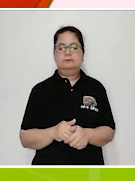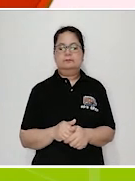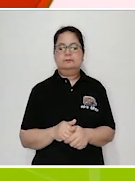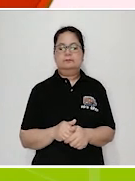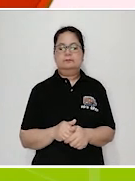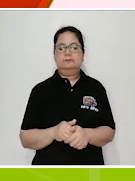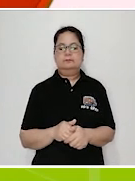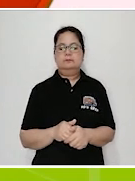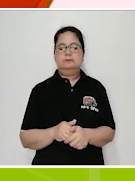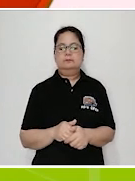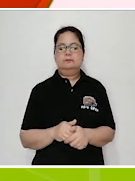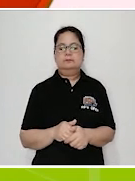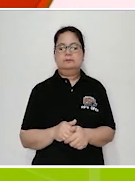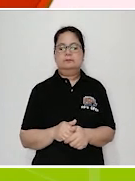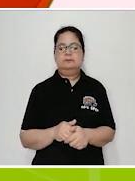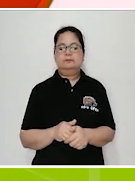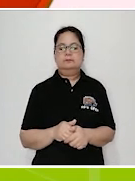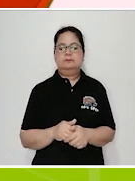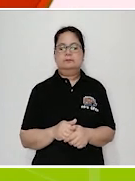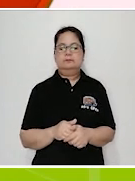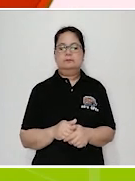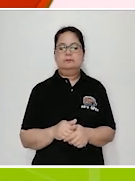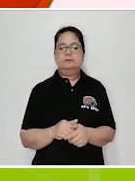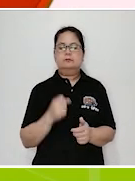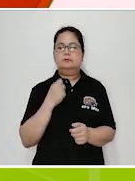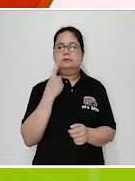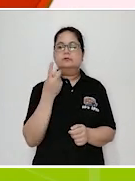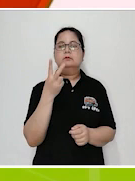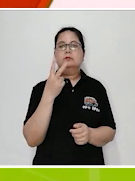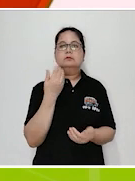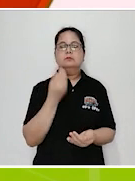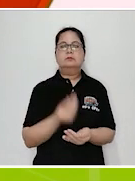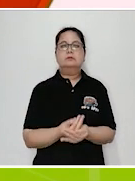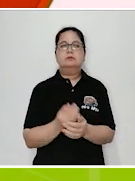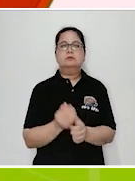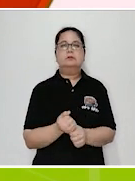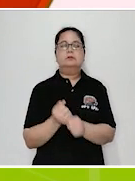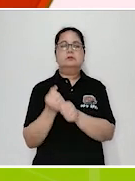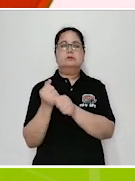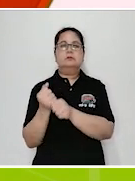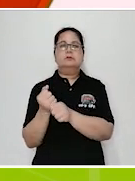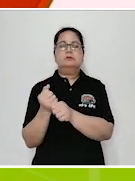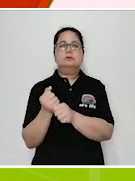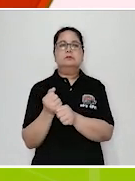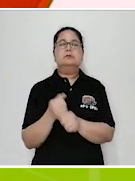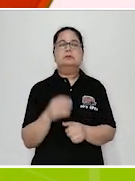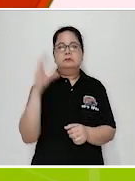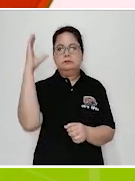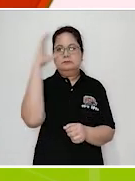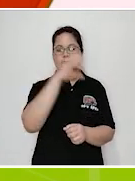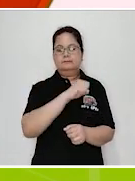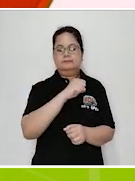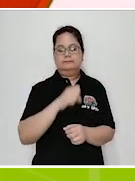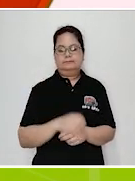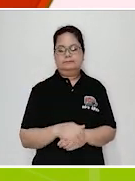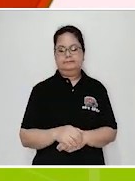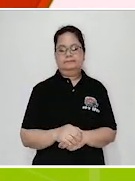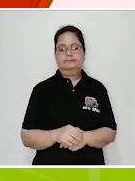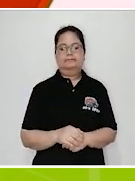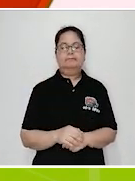State two pieces of evidence from the text that will support your prediction.